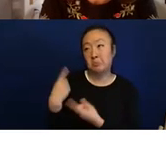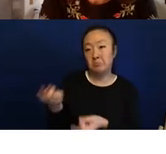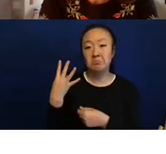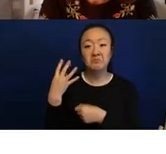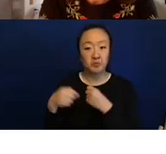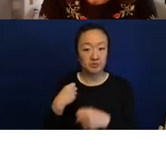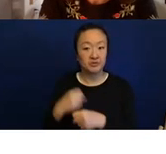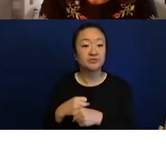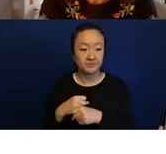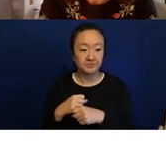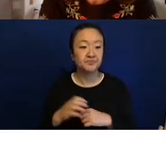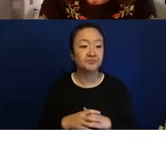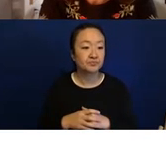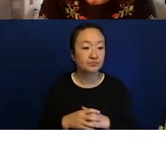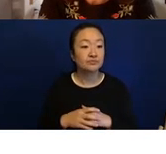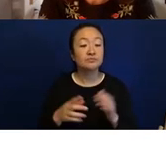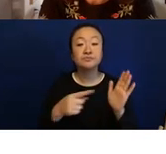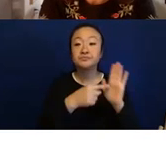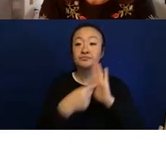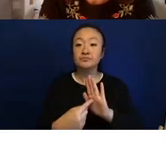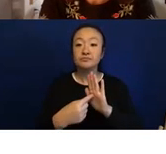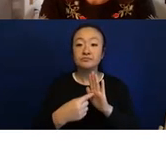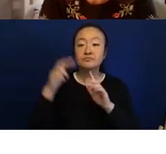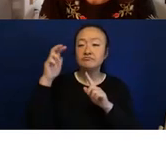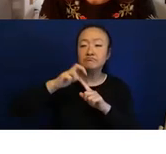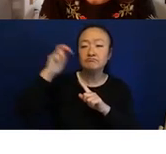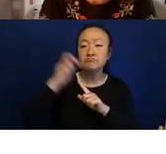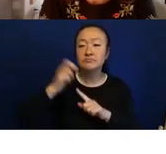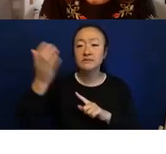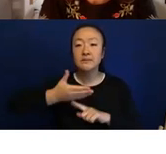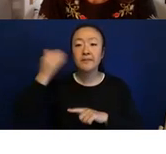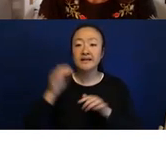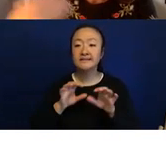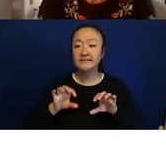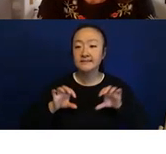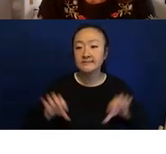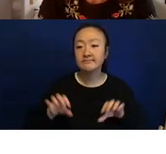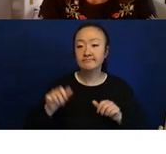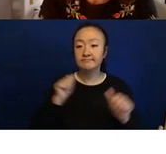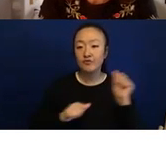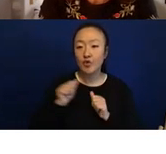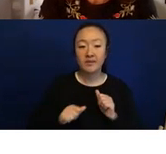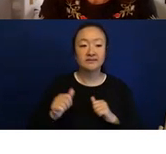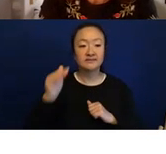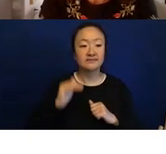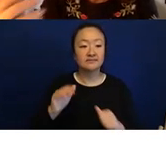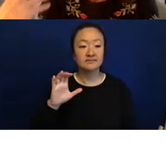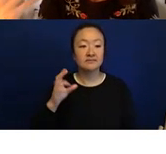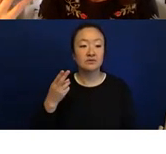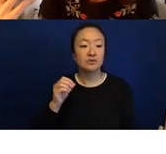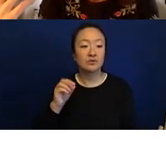years, demonstrating your best performance and choreography. So 1 performance